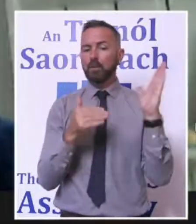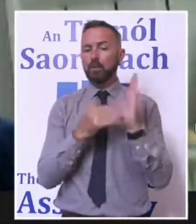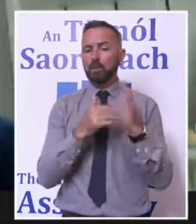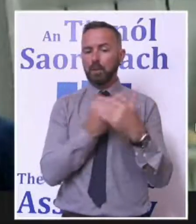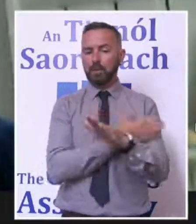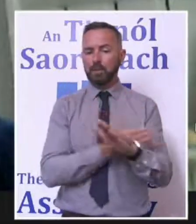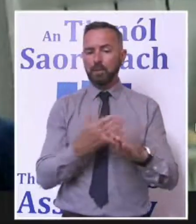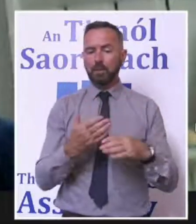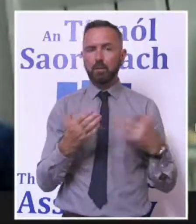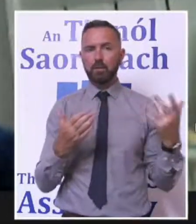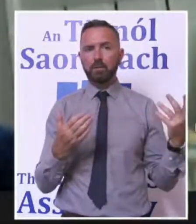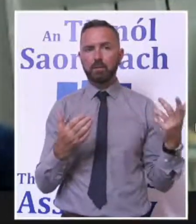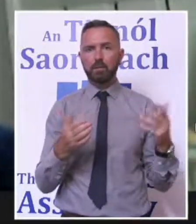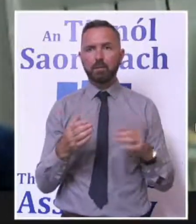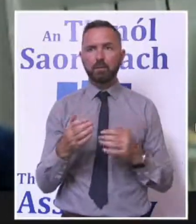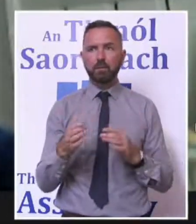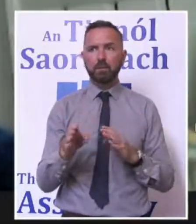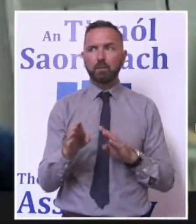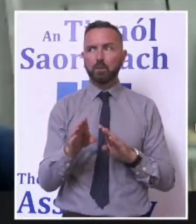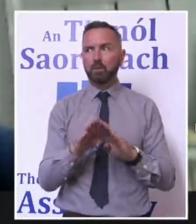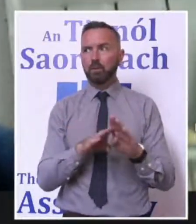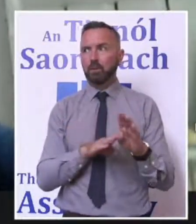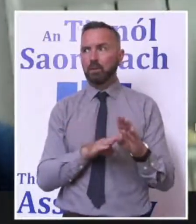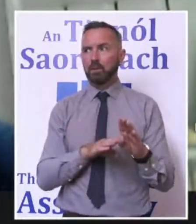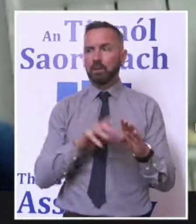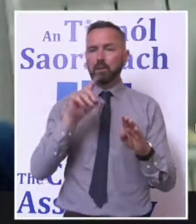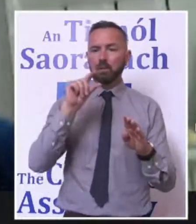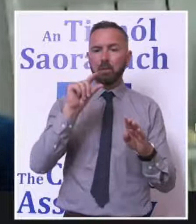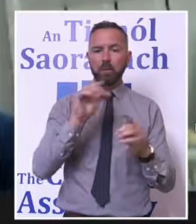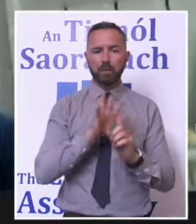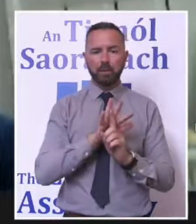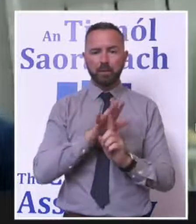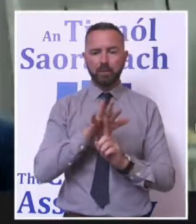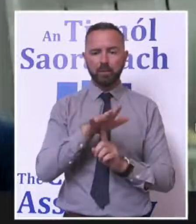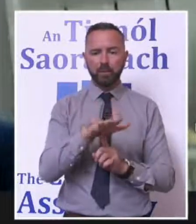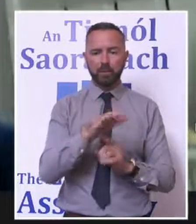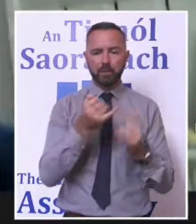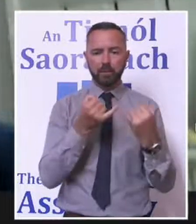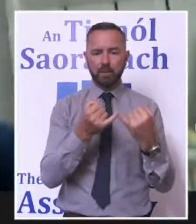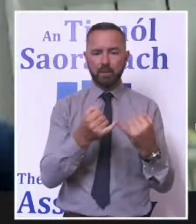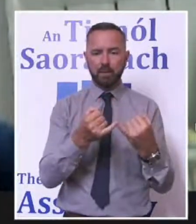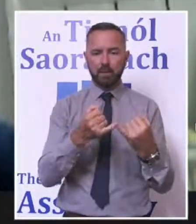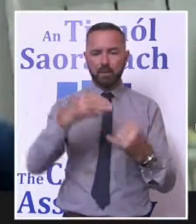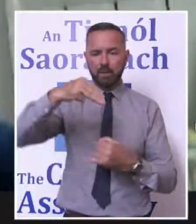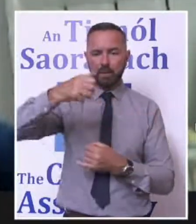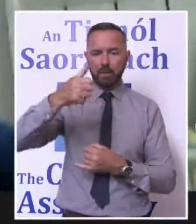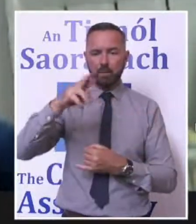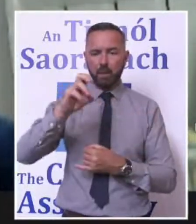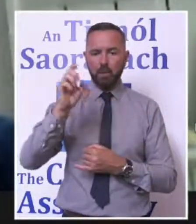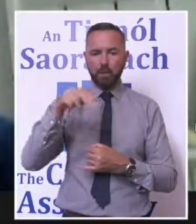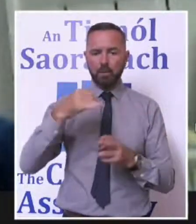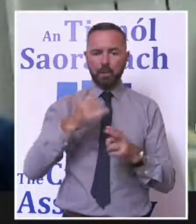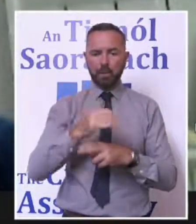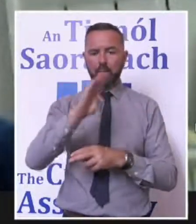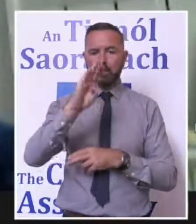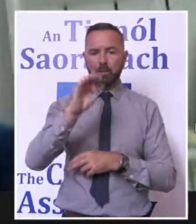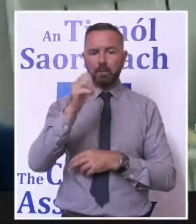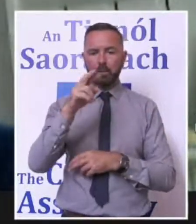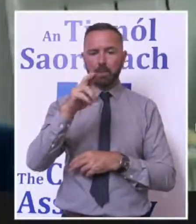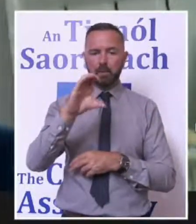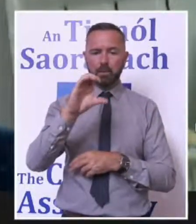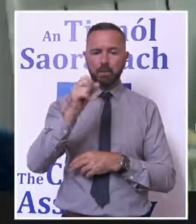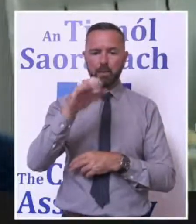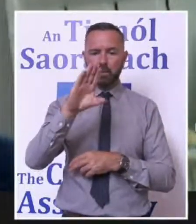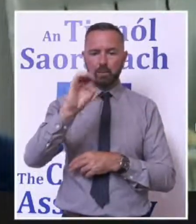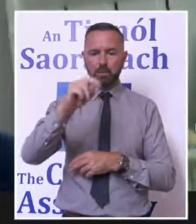with essentially initial bully pulpit influence, like the likes of Maragall in Barcelona, they have